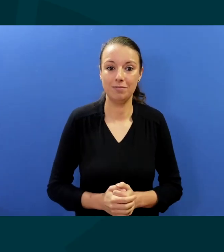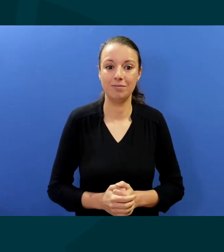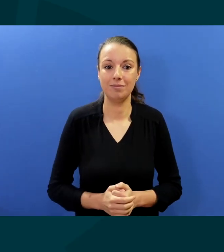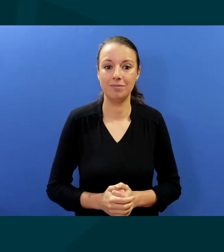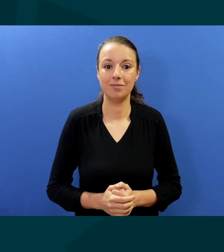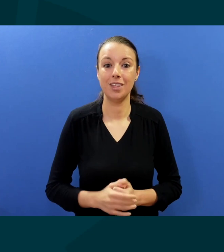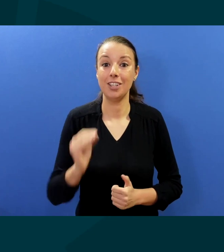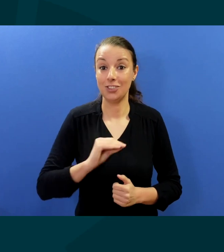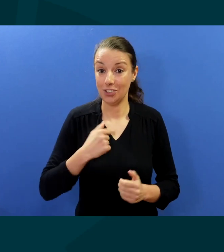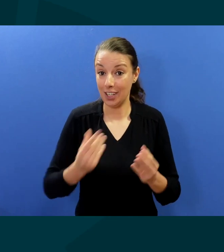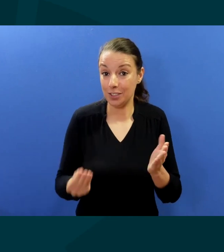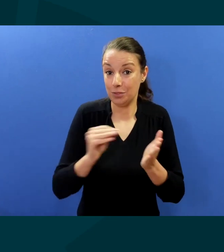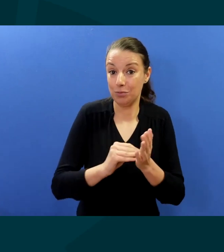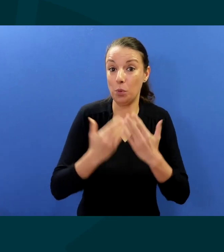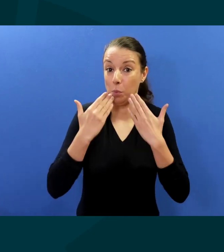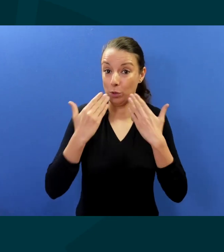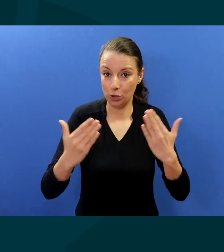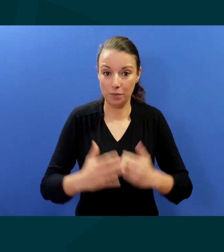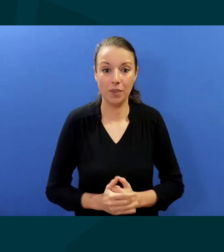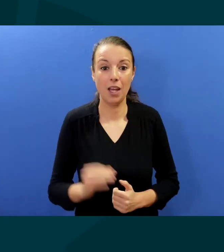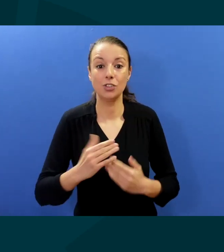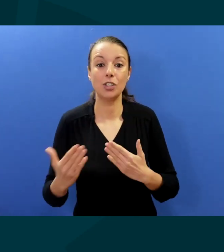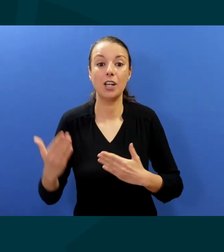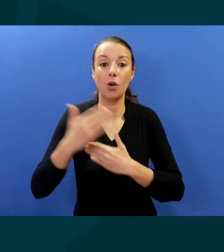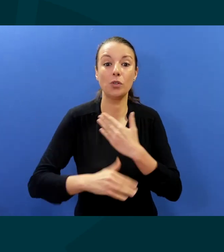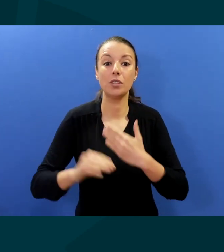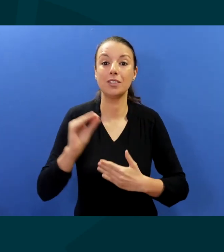comments, for these merit-based